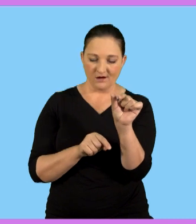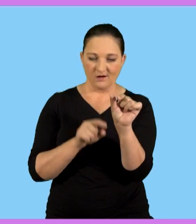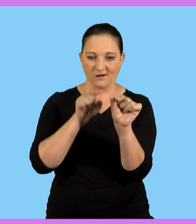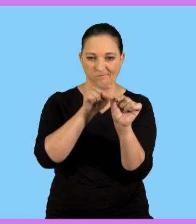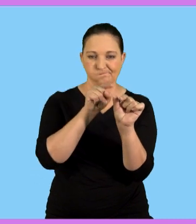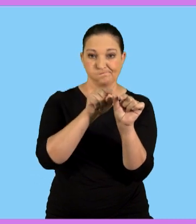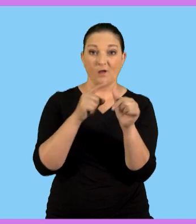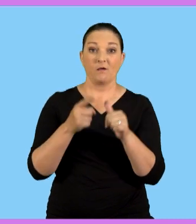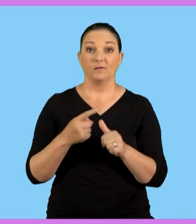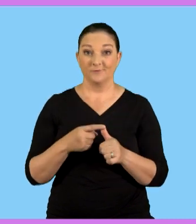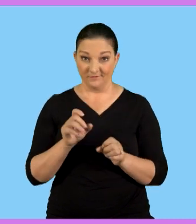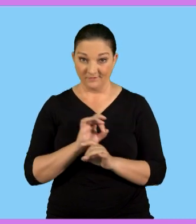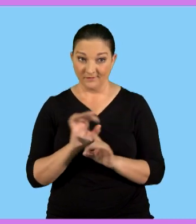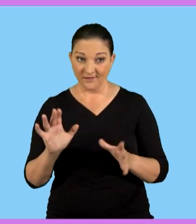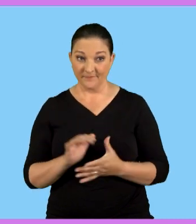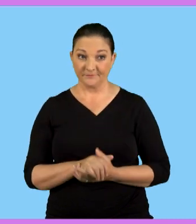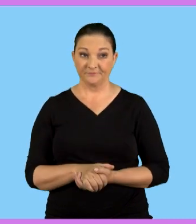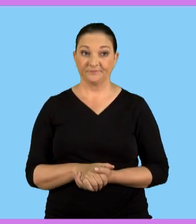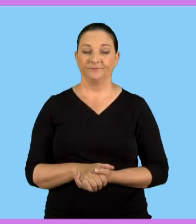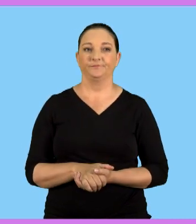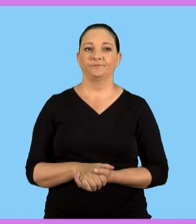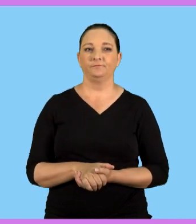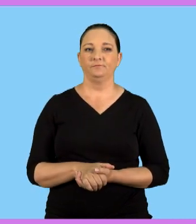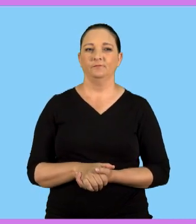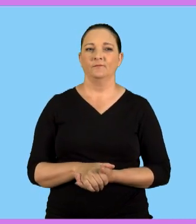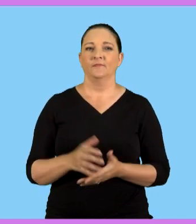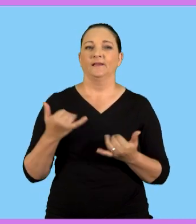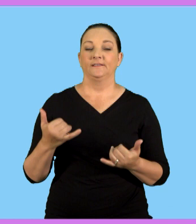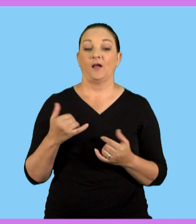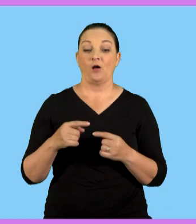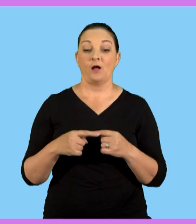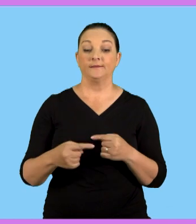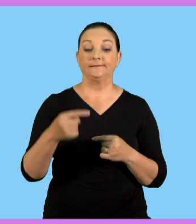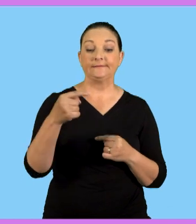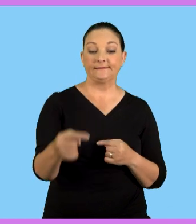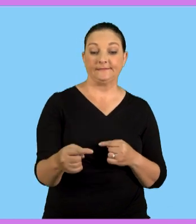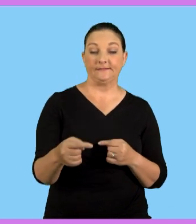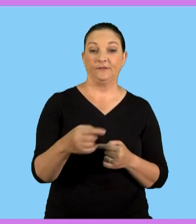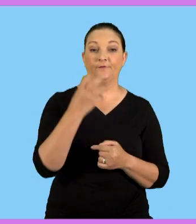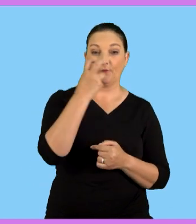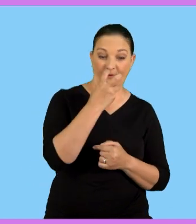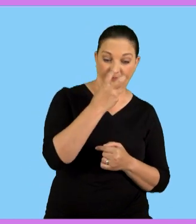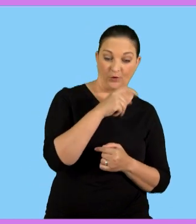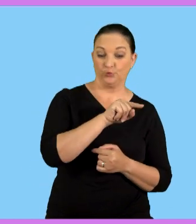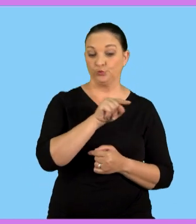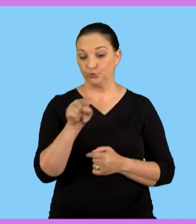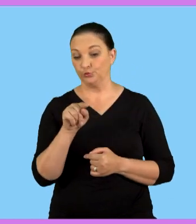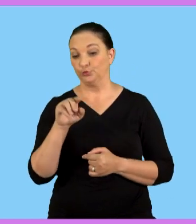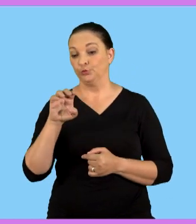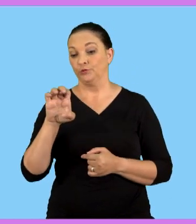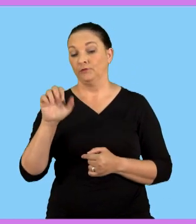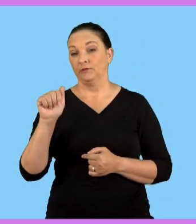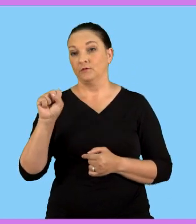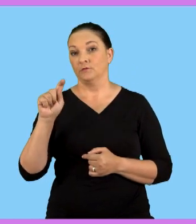intersect. Are we clear on that? Right? So meaning the distance between Bloemfontein and East